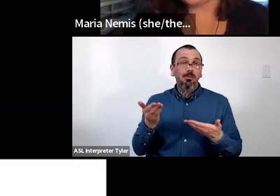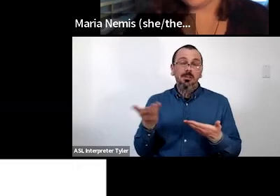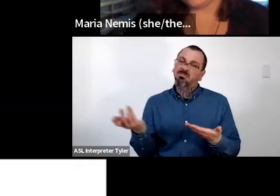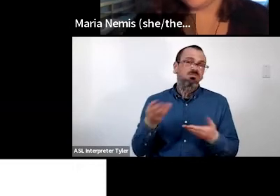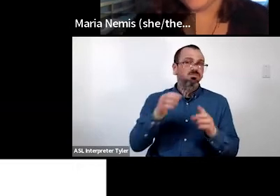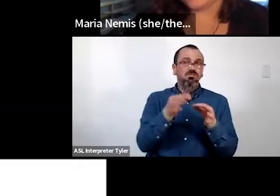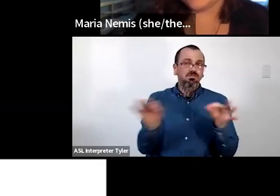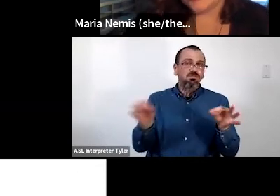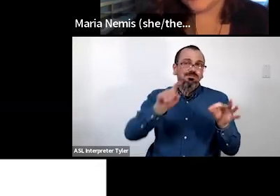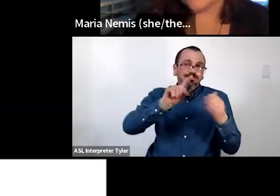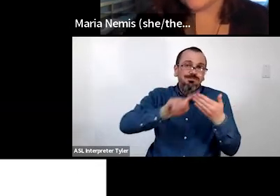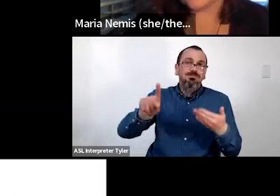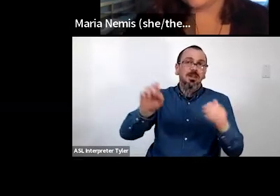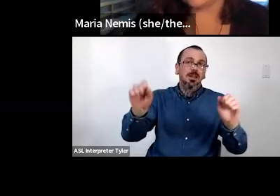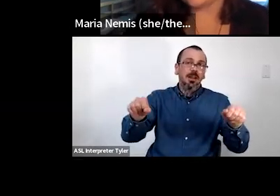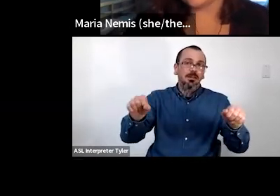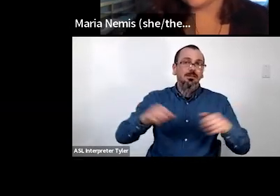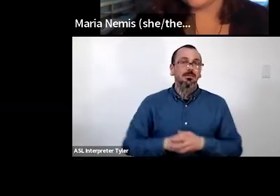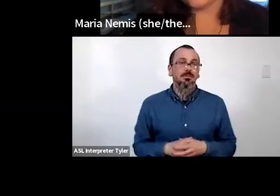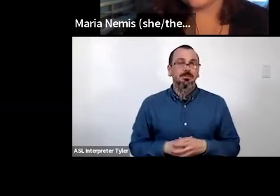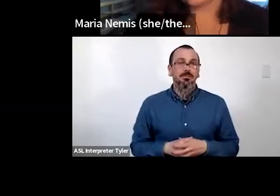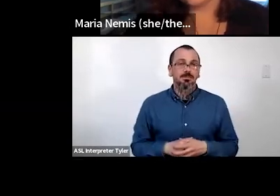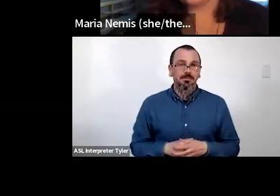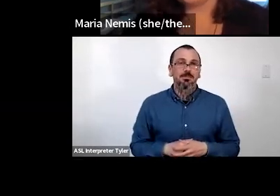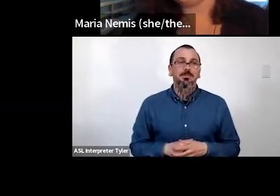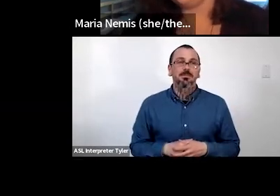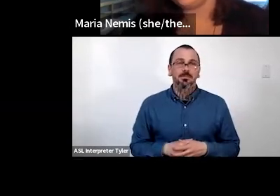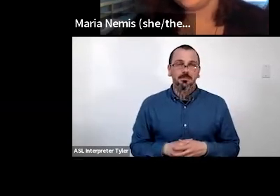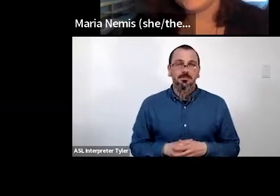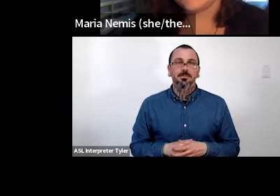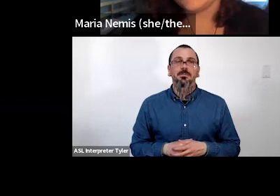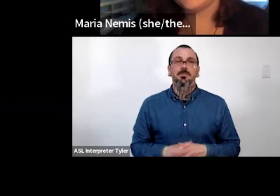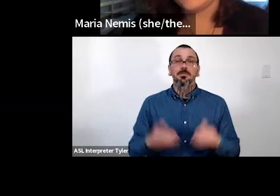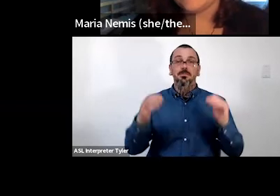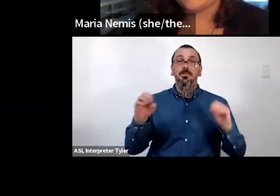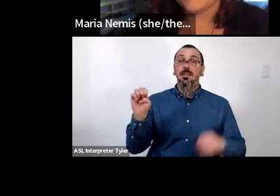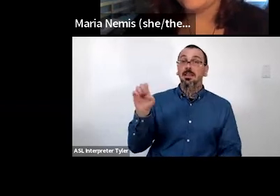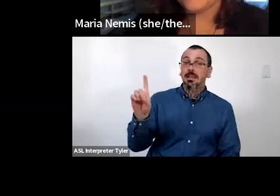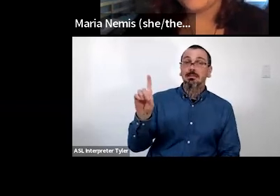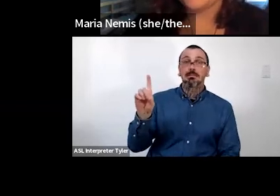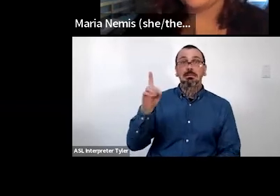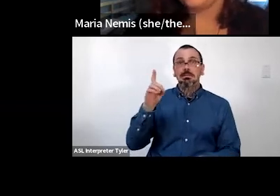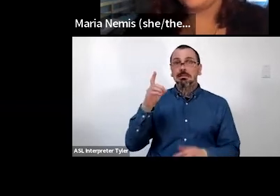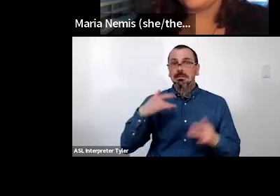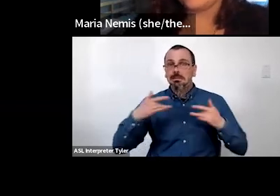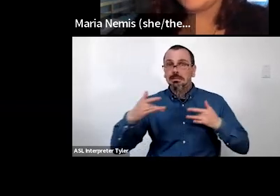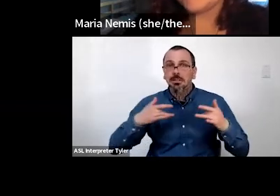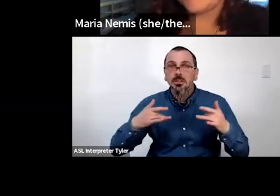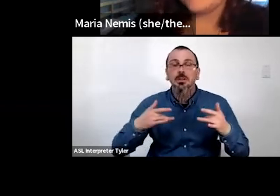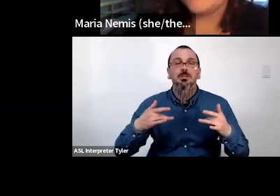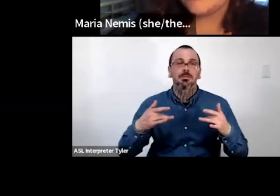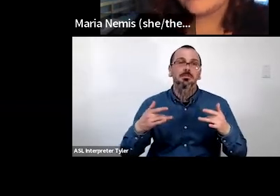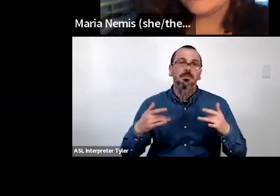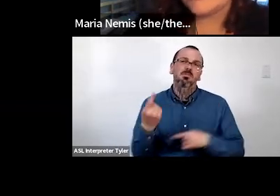of the items were counted as not wrongfully denied. And eating disorder concerns was a compound variable